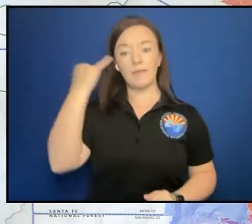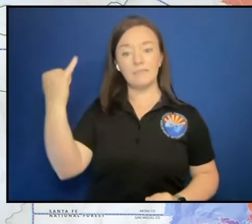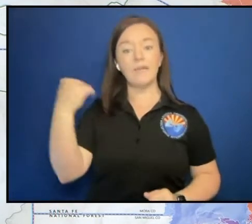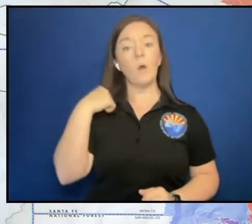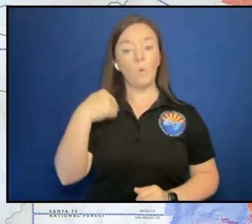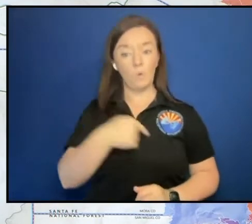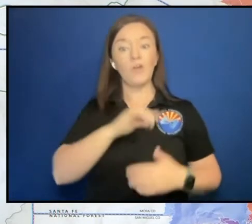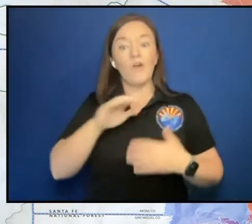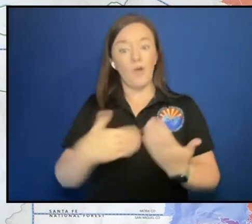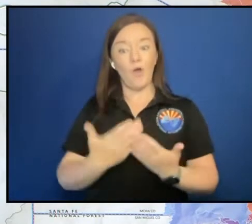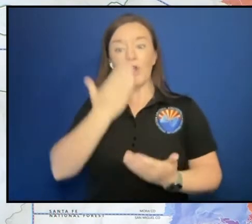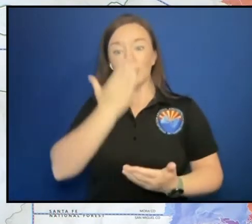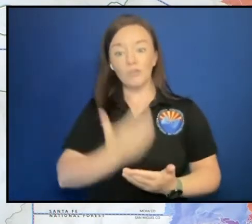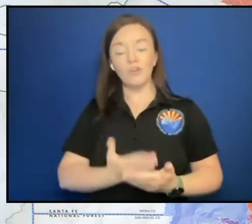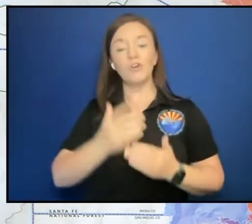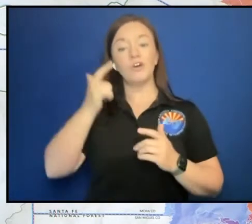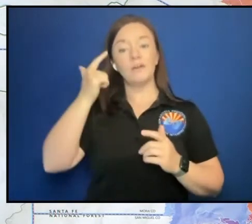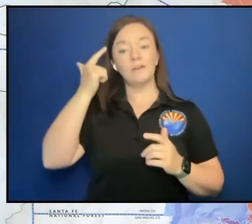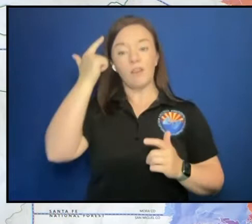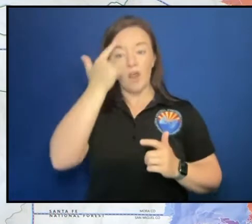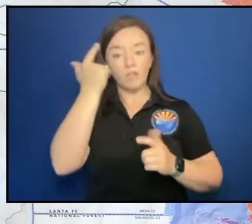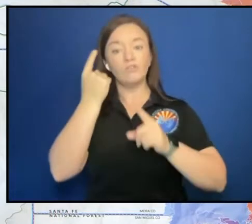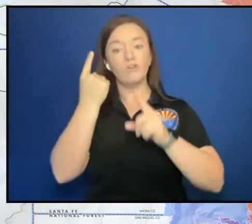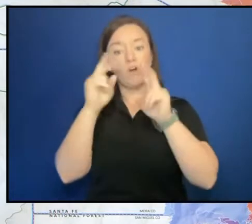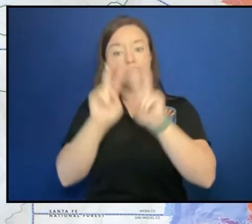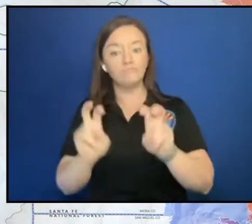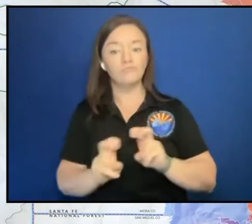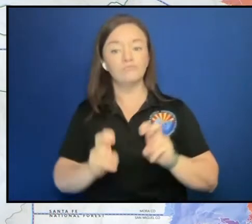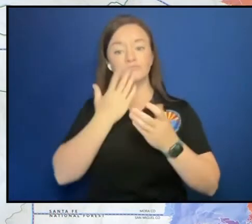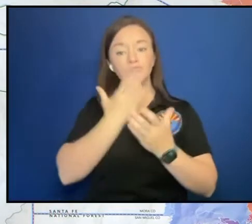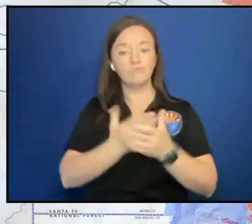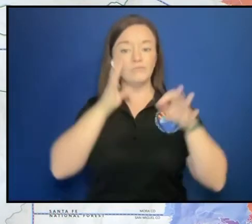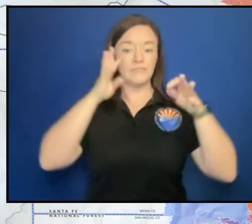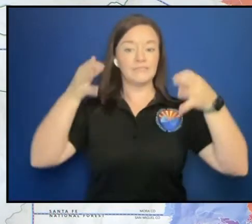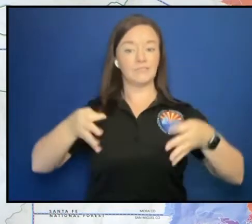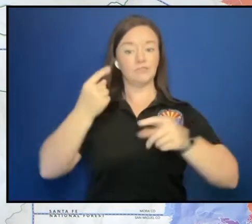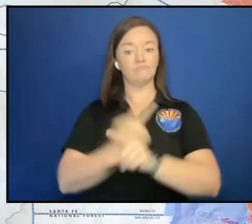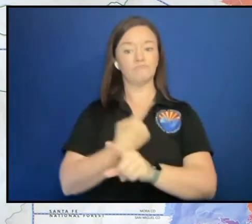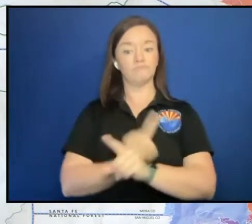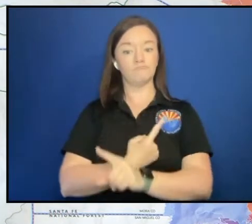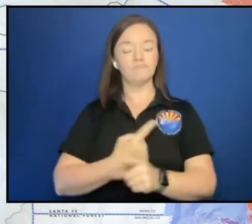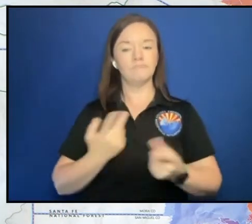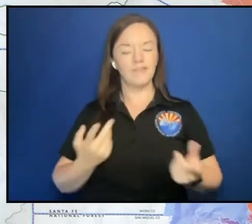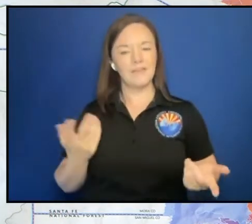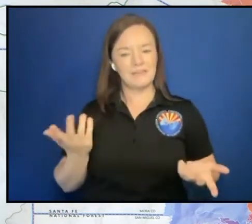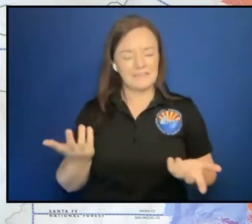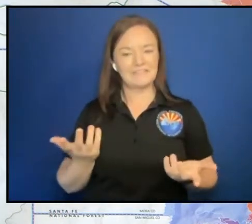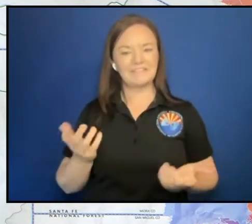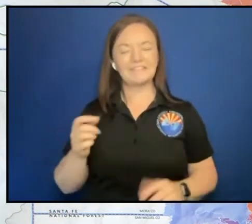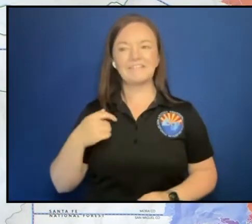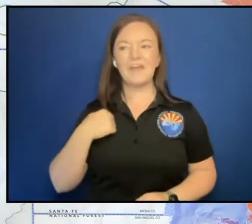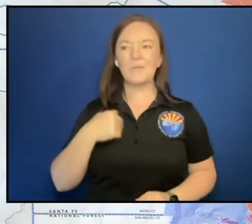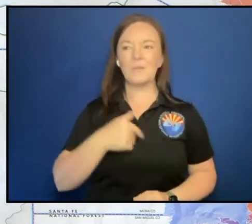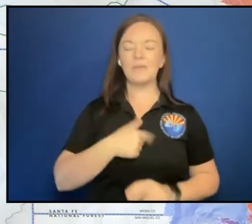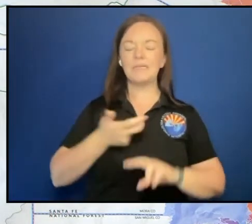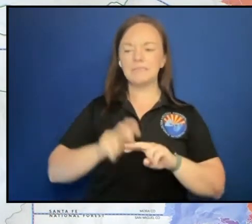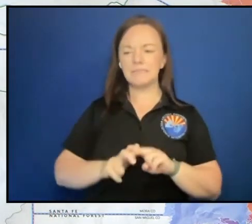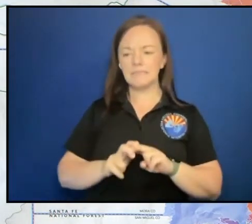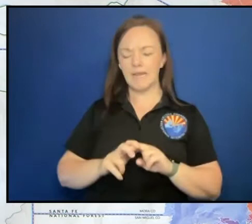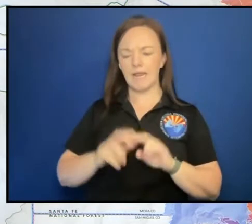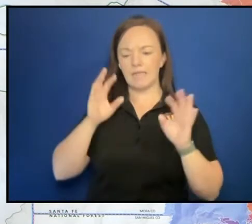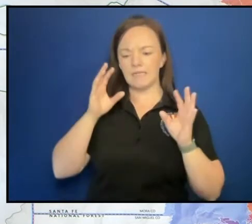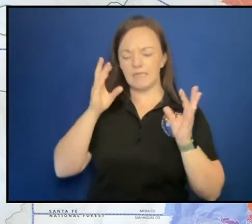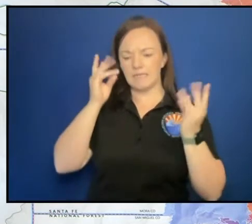makers, and that we sit there and we decide, what it is we need to make a decision